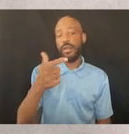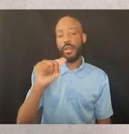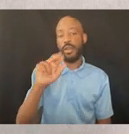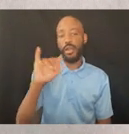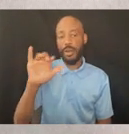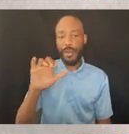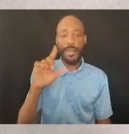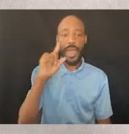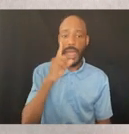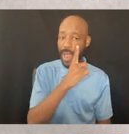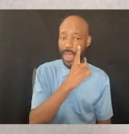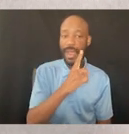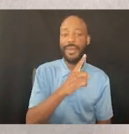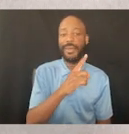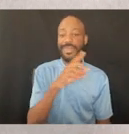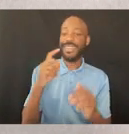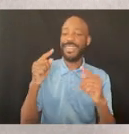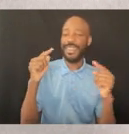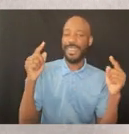color, primarily black and white.